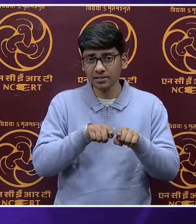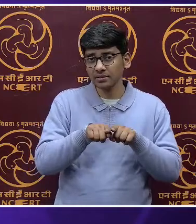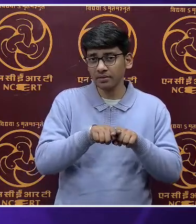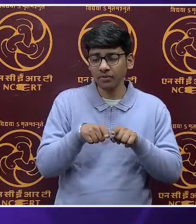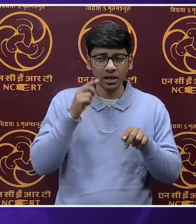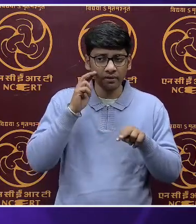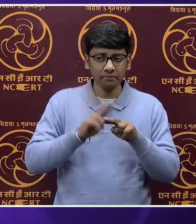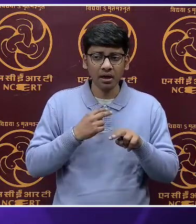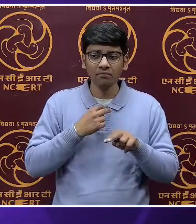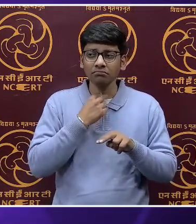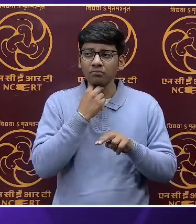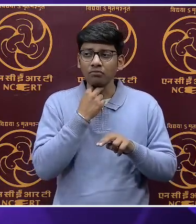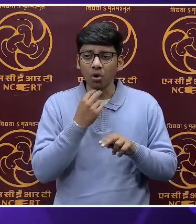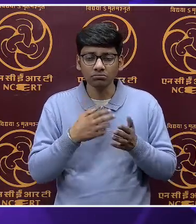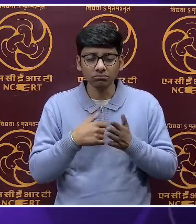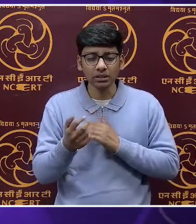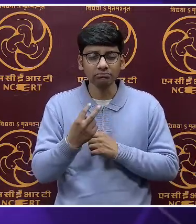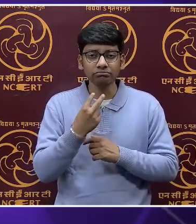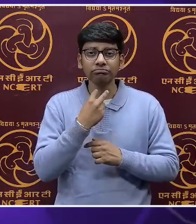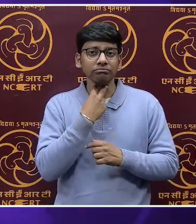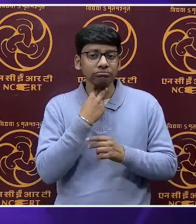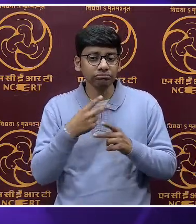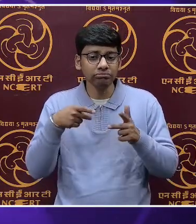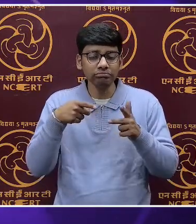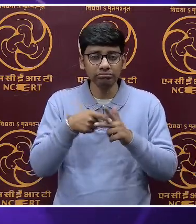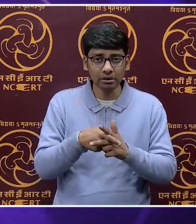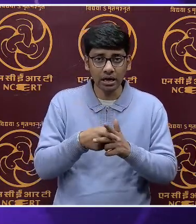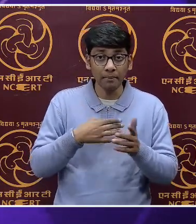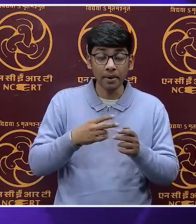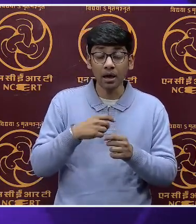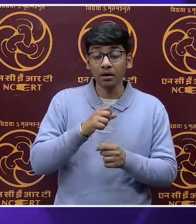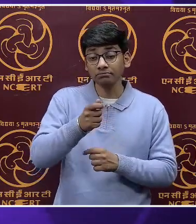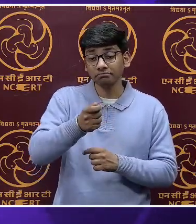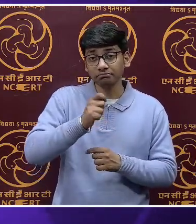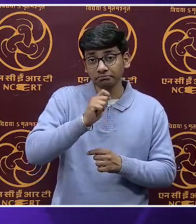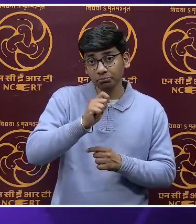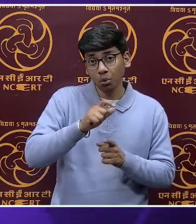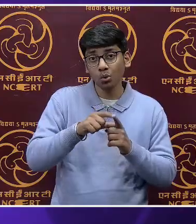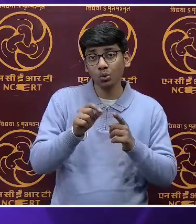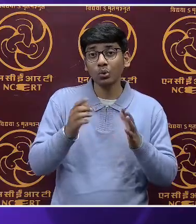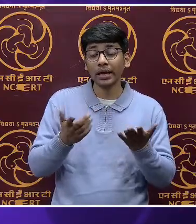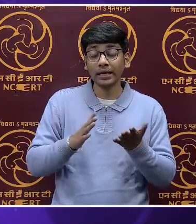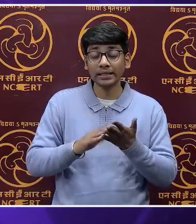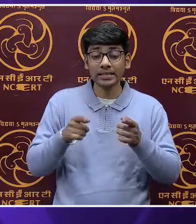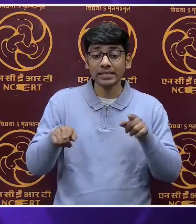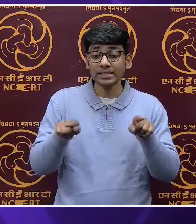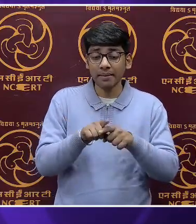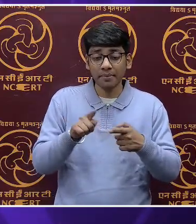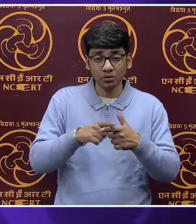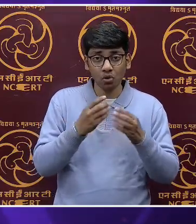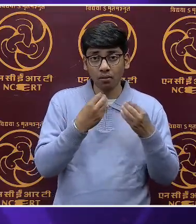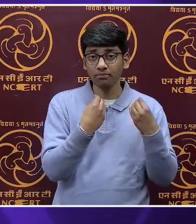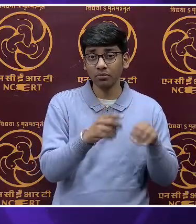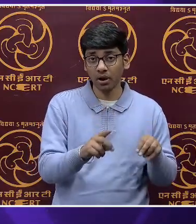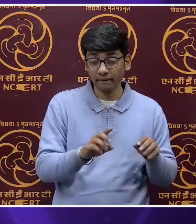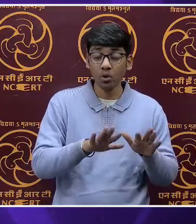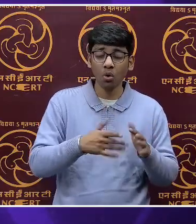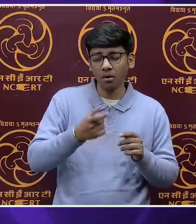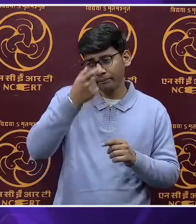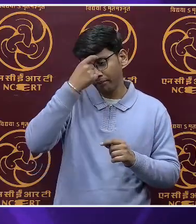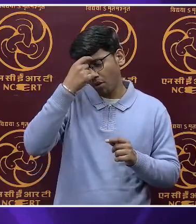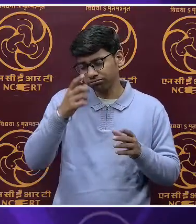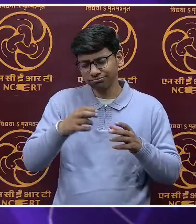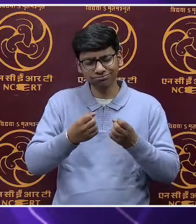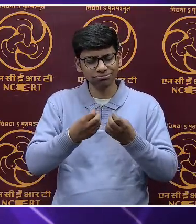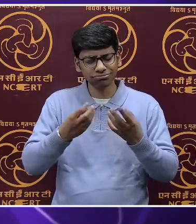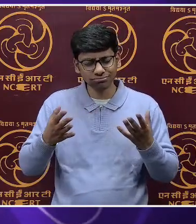my voice, if I lose my hearing capacity, how would I anchor? That would affect not just my career, it would also affect my personality,